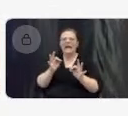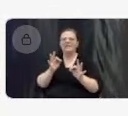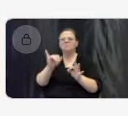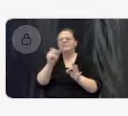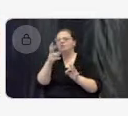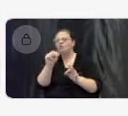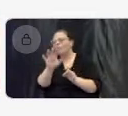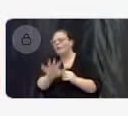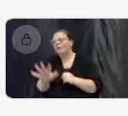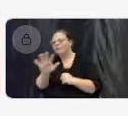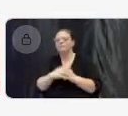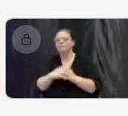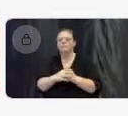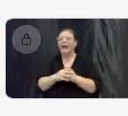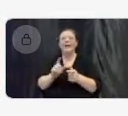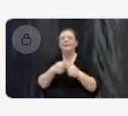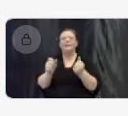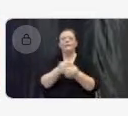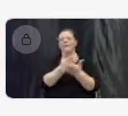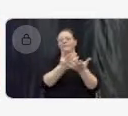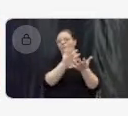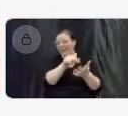year, and that'll all be over with.